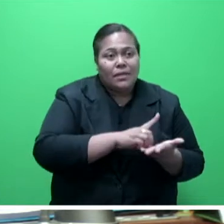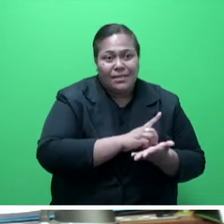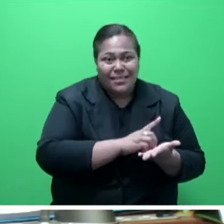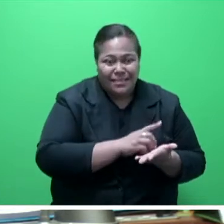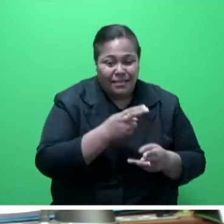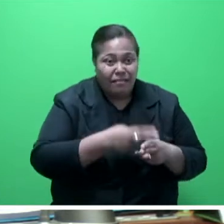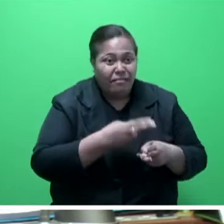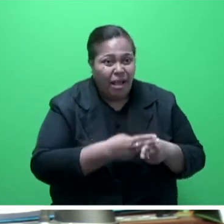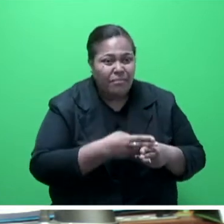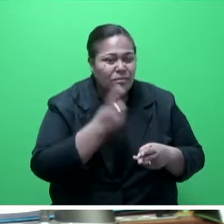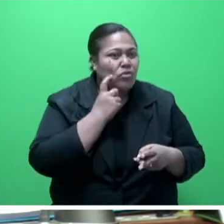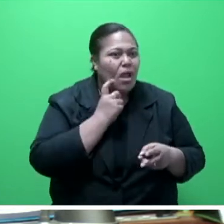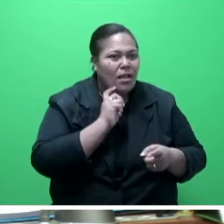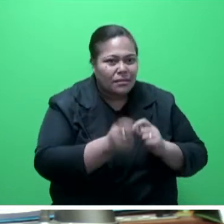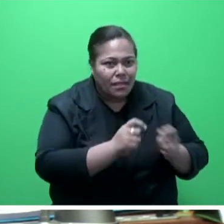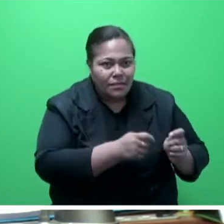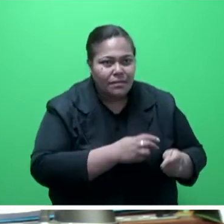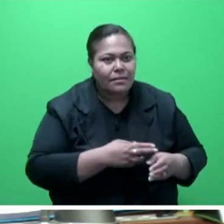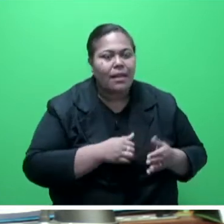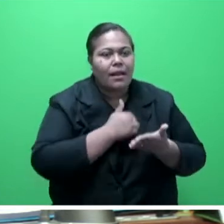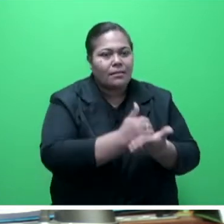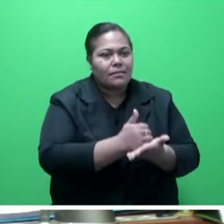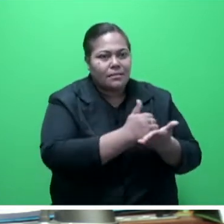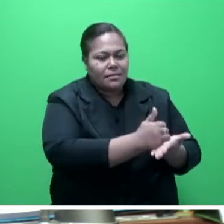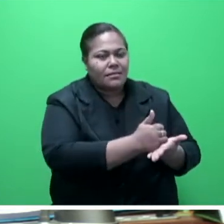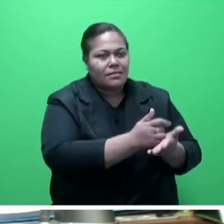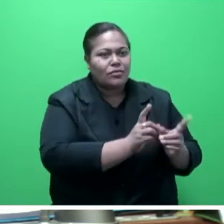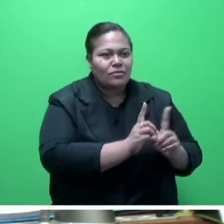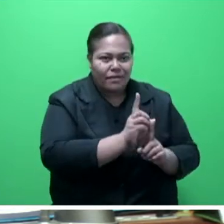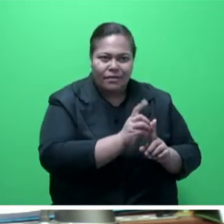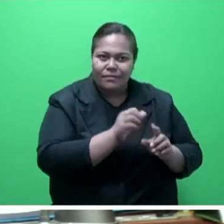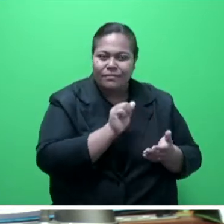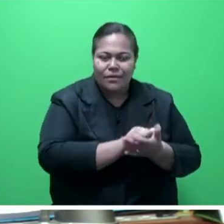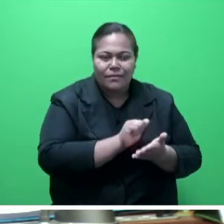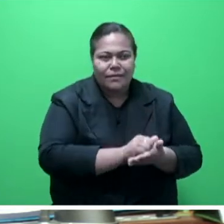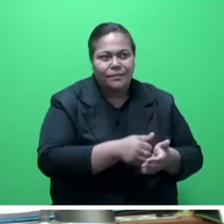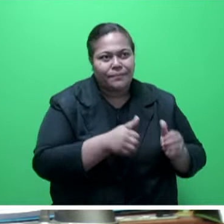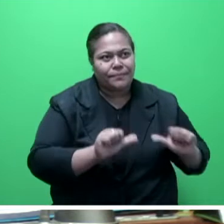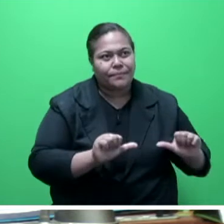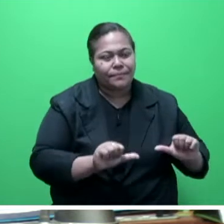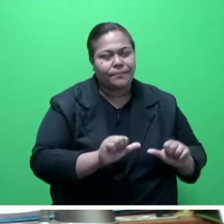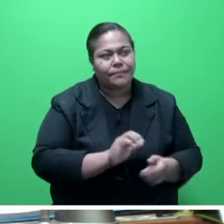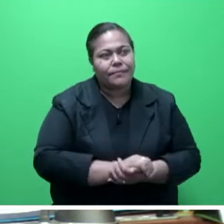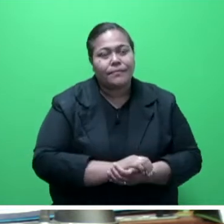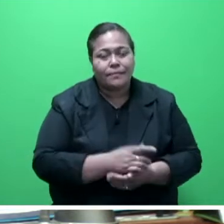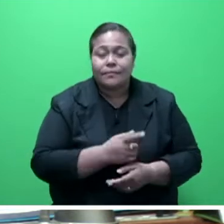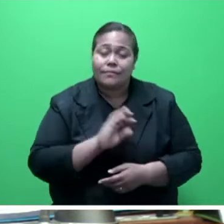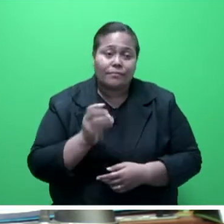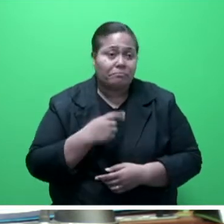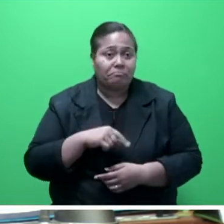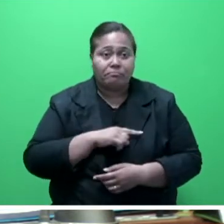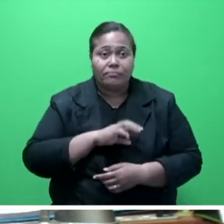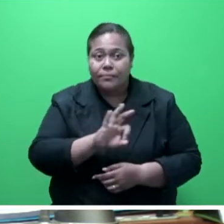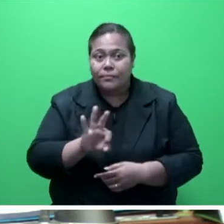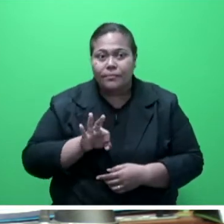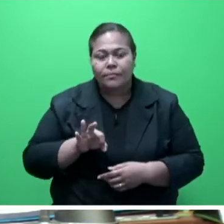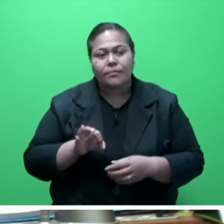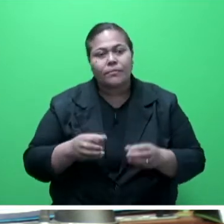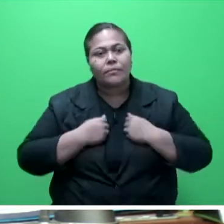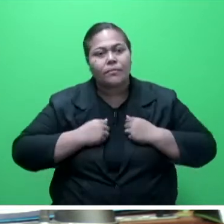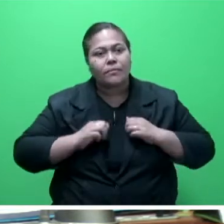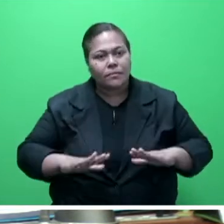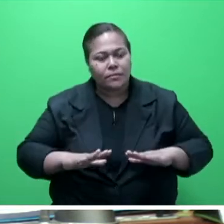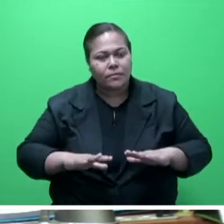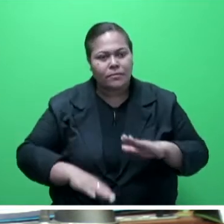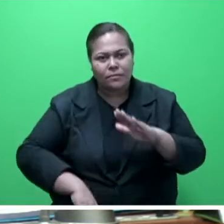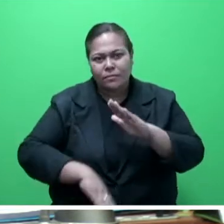then assist the farms to develop that back. So we haven't really completed entire Fiji